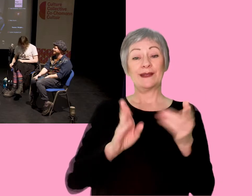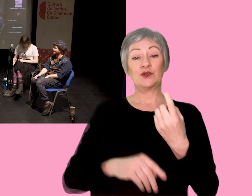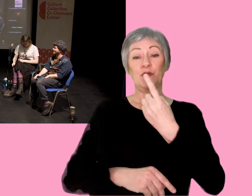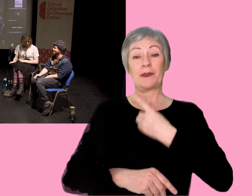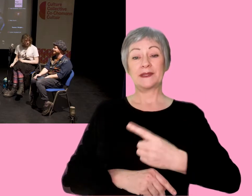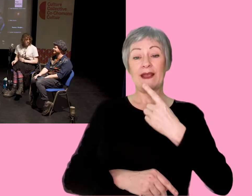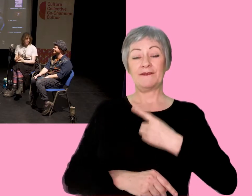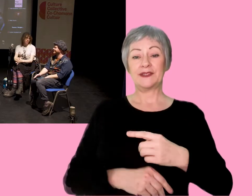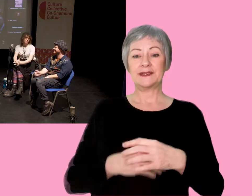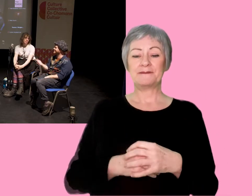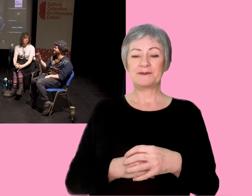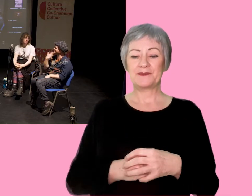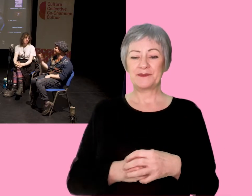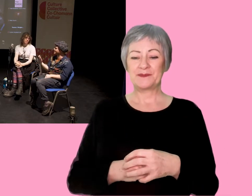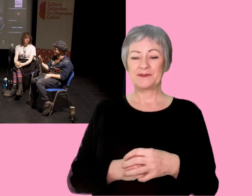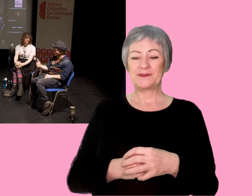themselves.